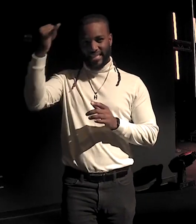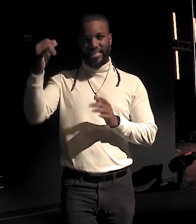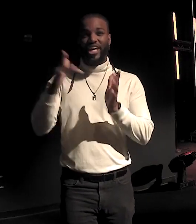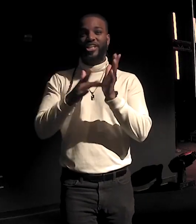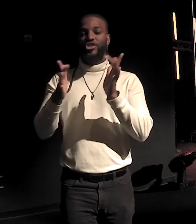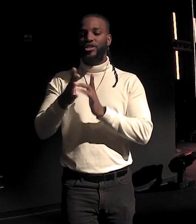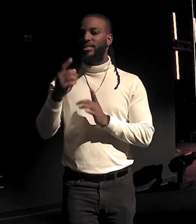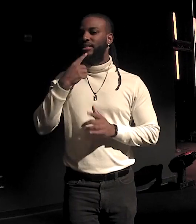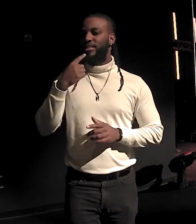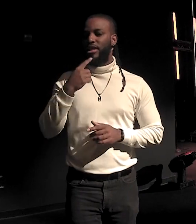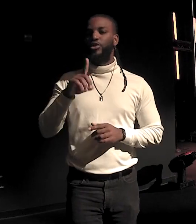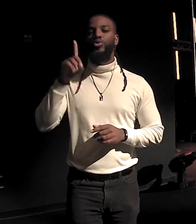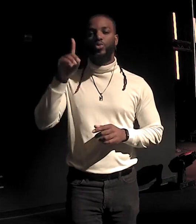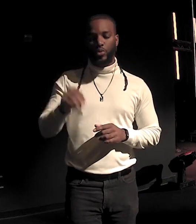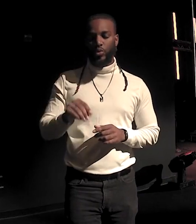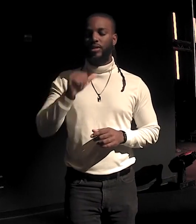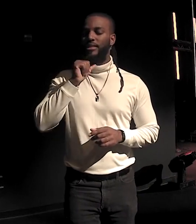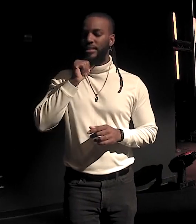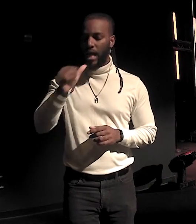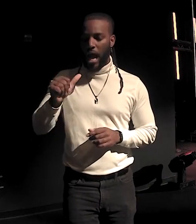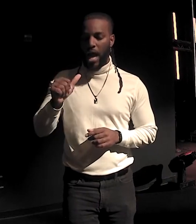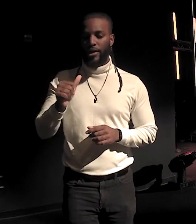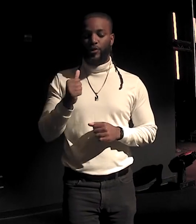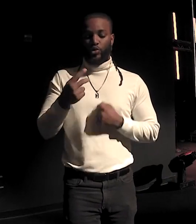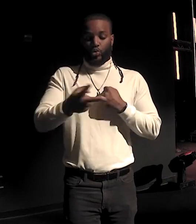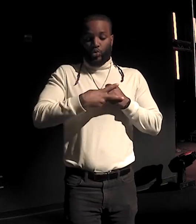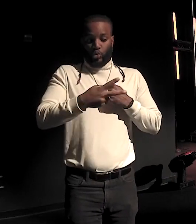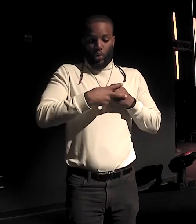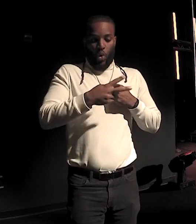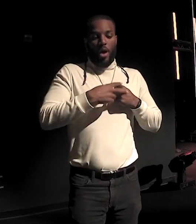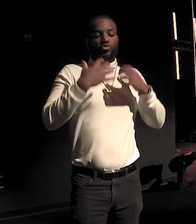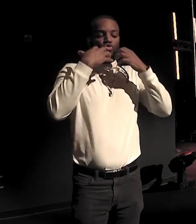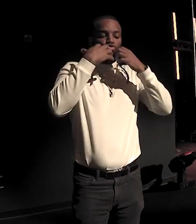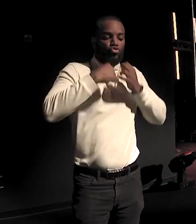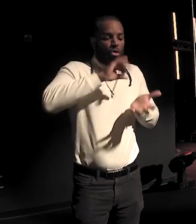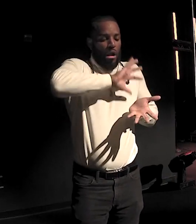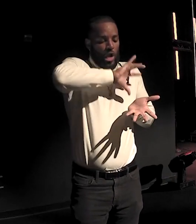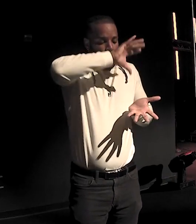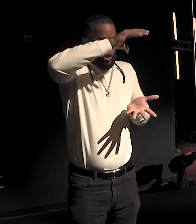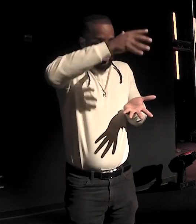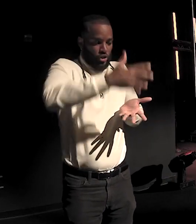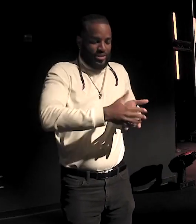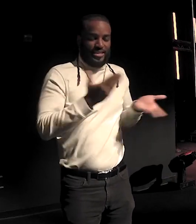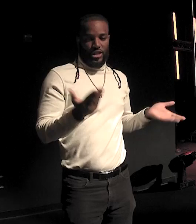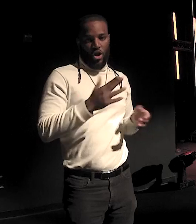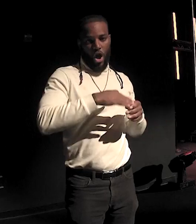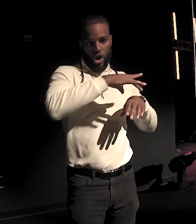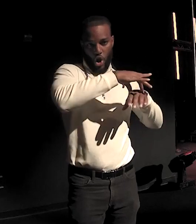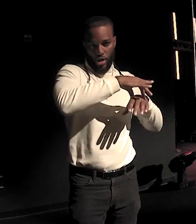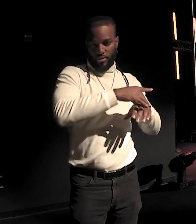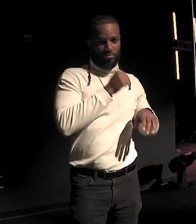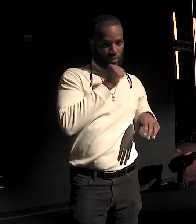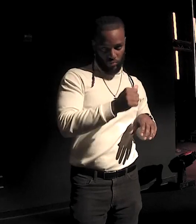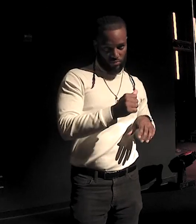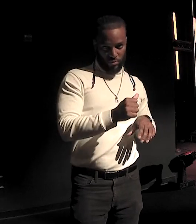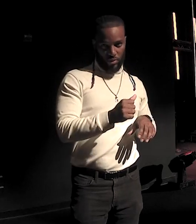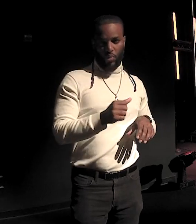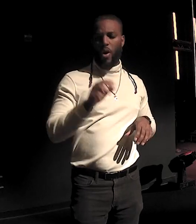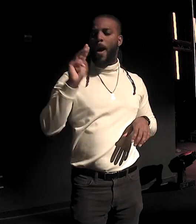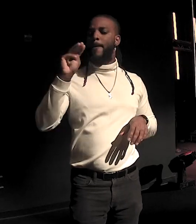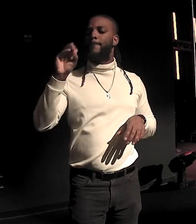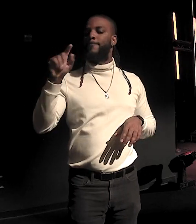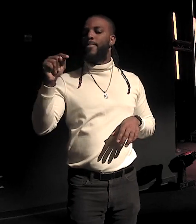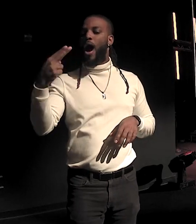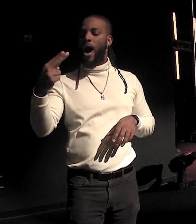Jesus says, do not store up for yourselves treasures on earth where moths and